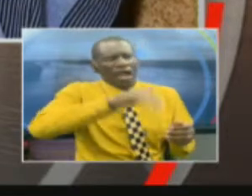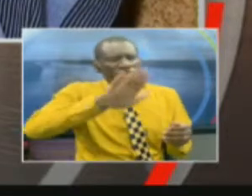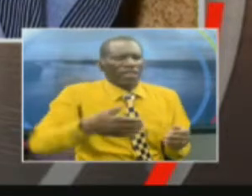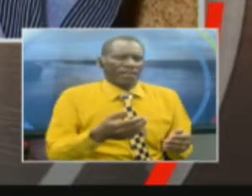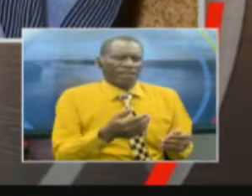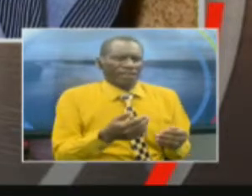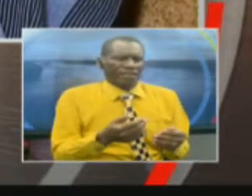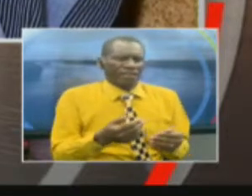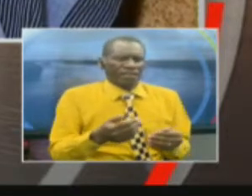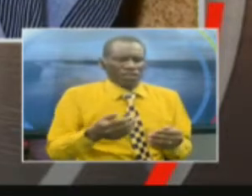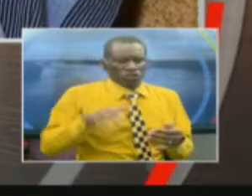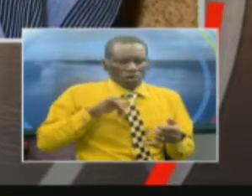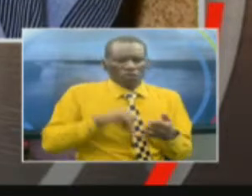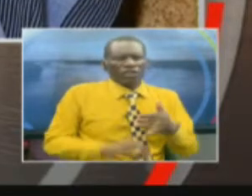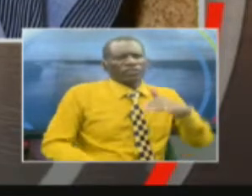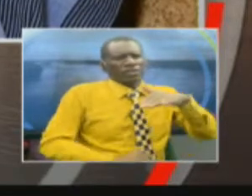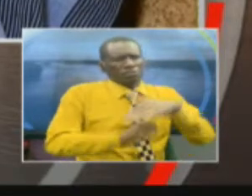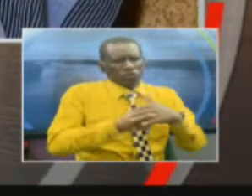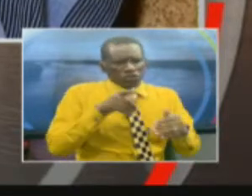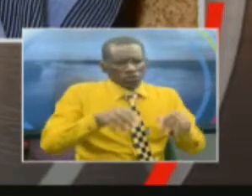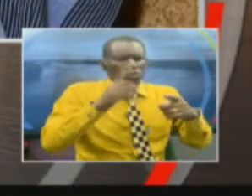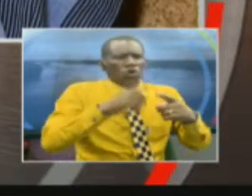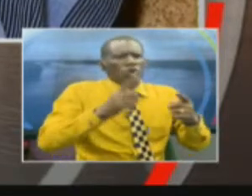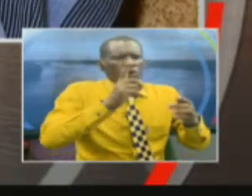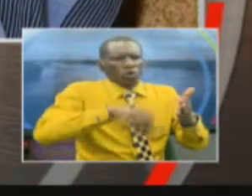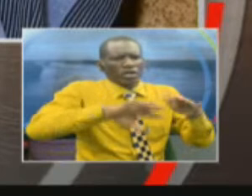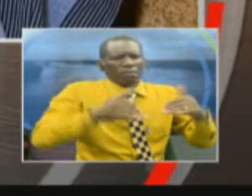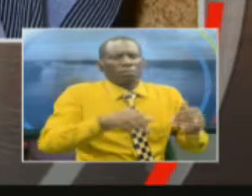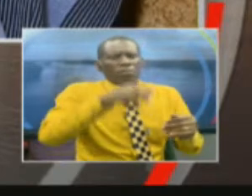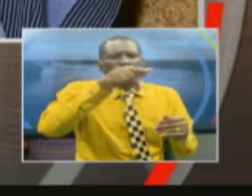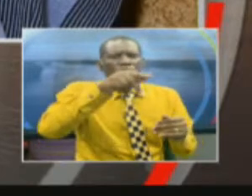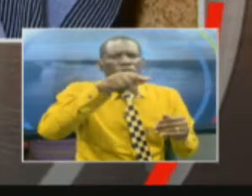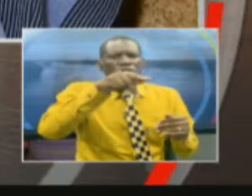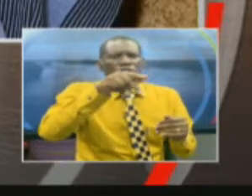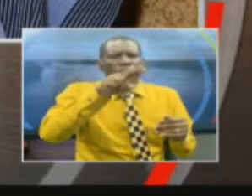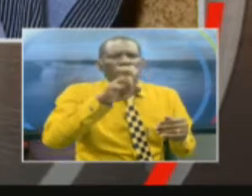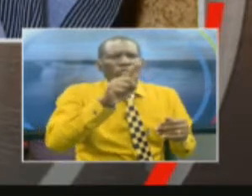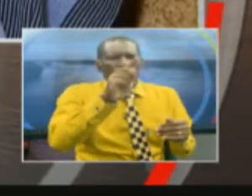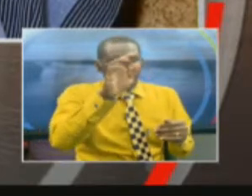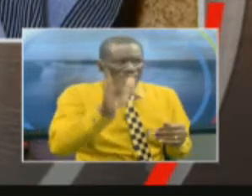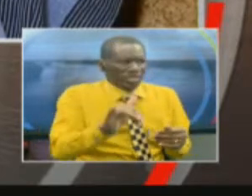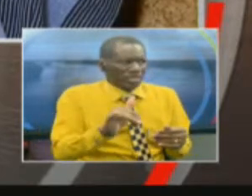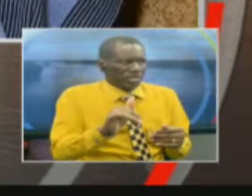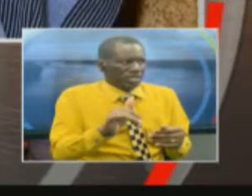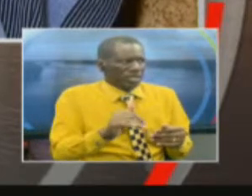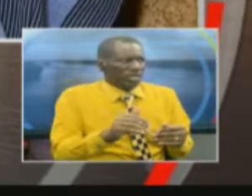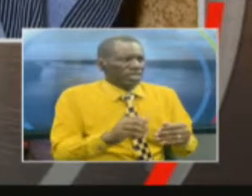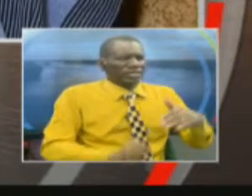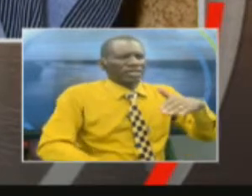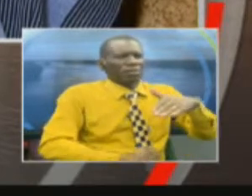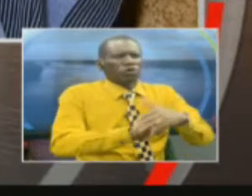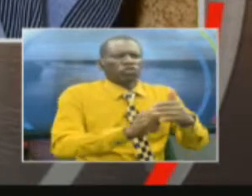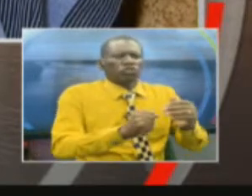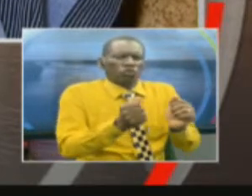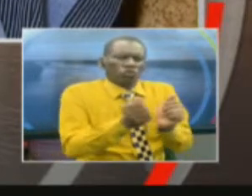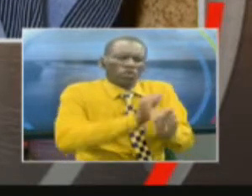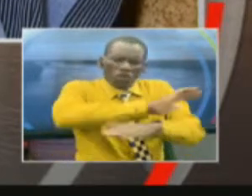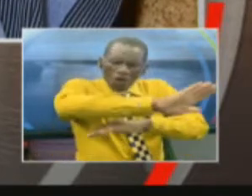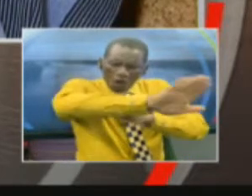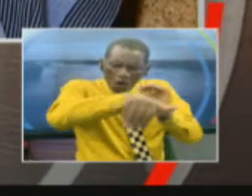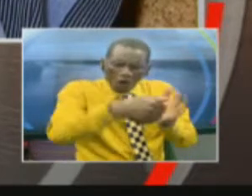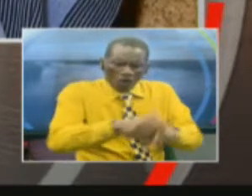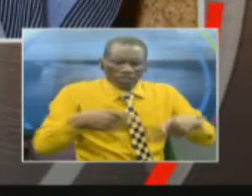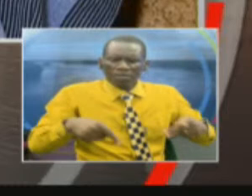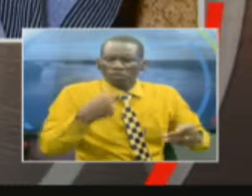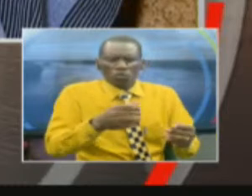her standing by you, what about Purity stood out for you amongst all these other people that you also close